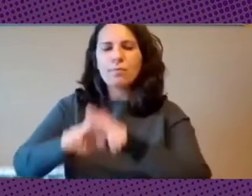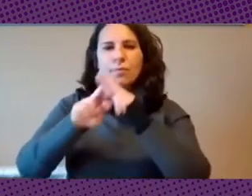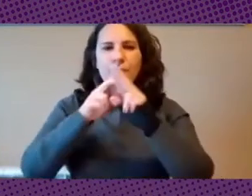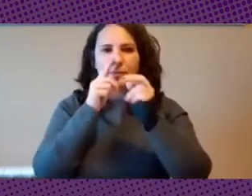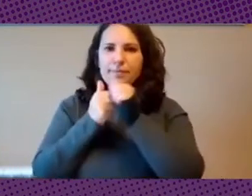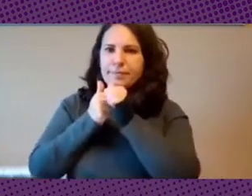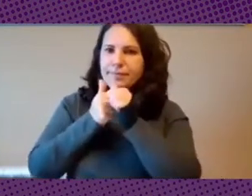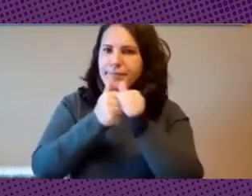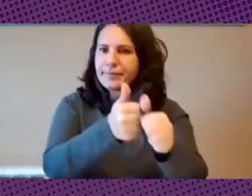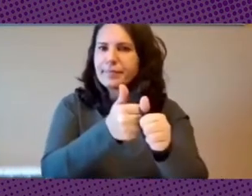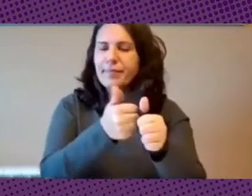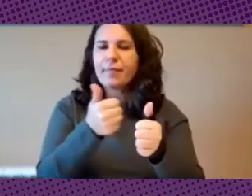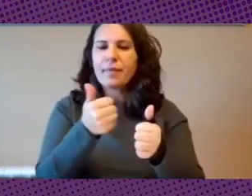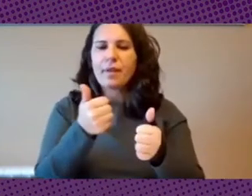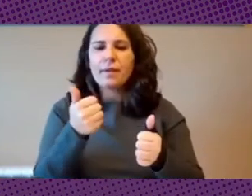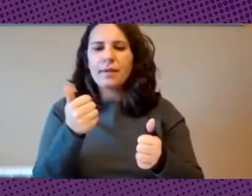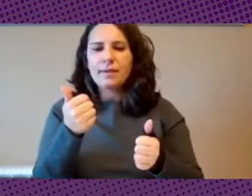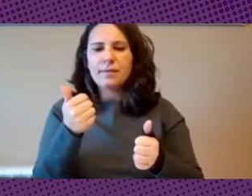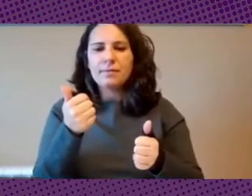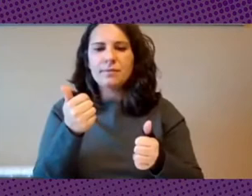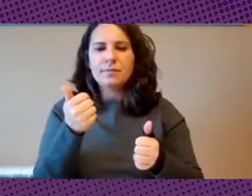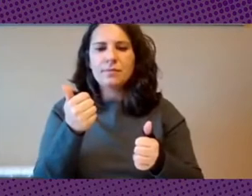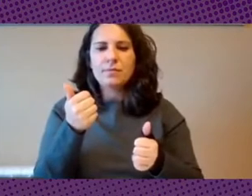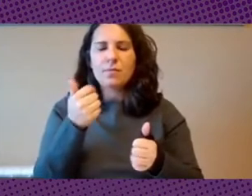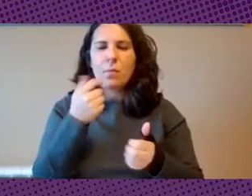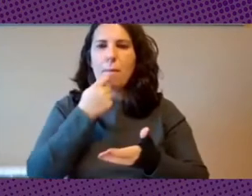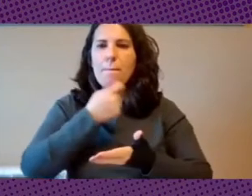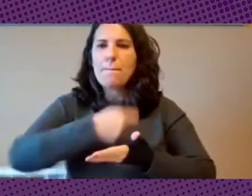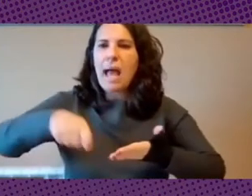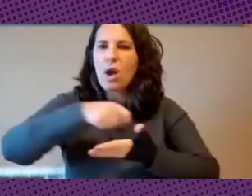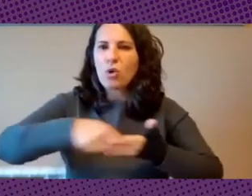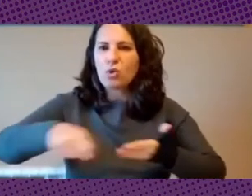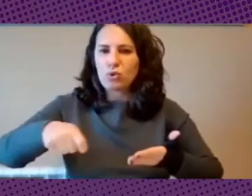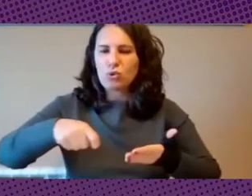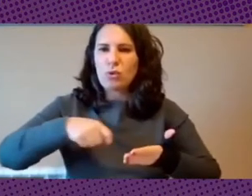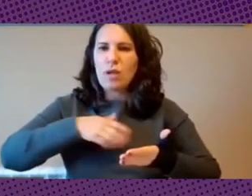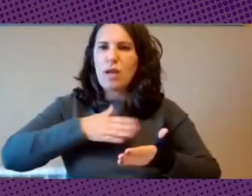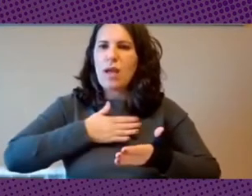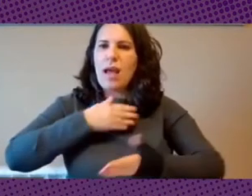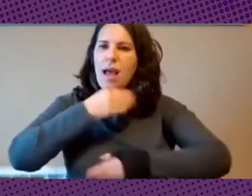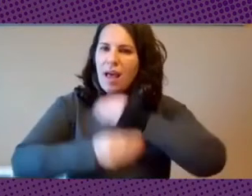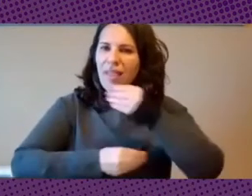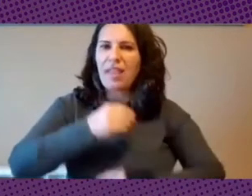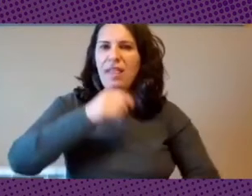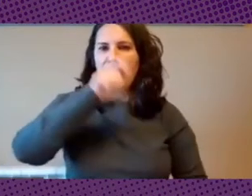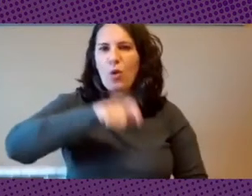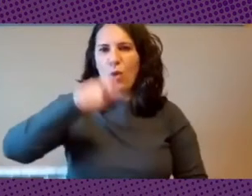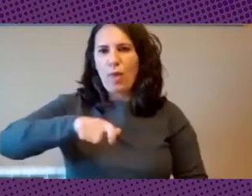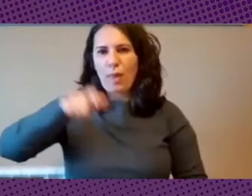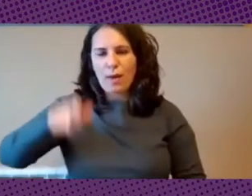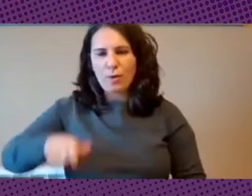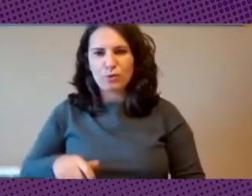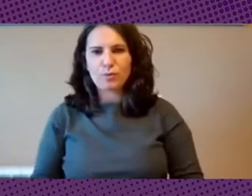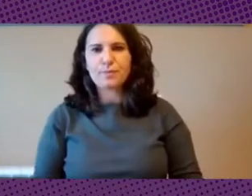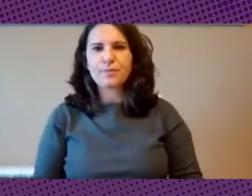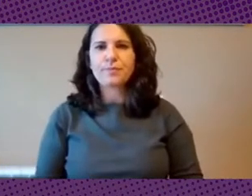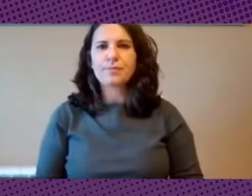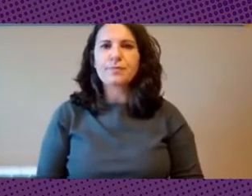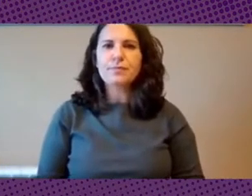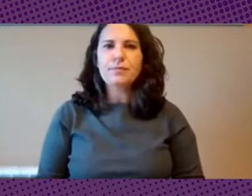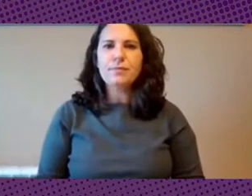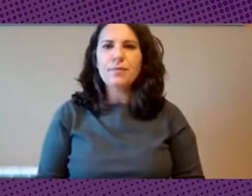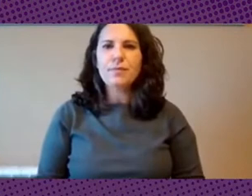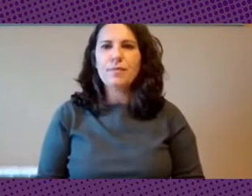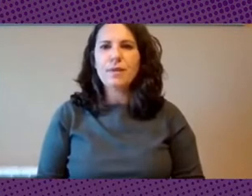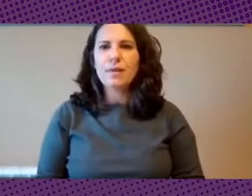fees for this commodified infrastructure. And the example of health as an asset class that is run through digital means